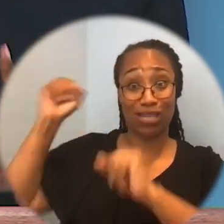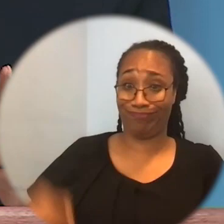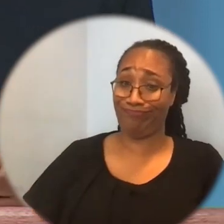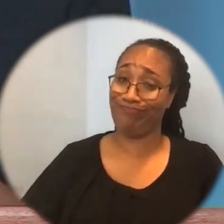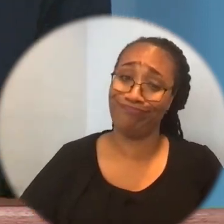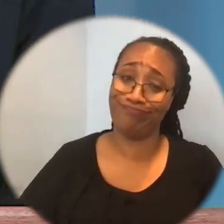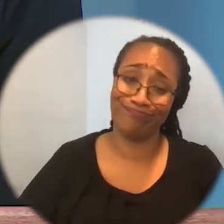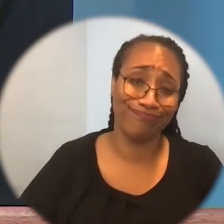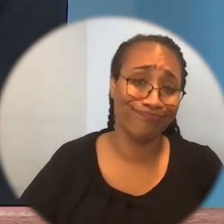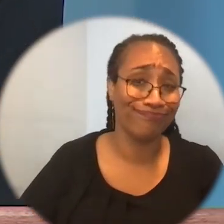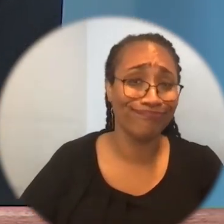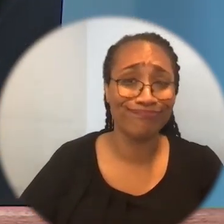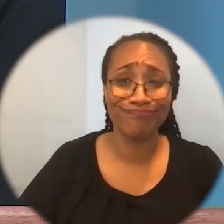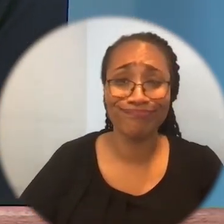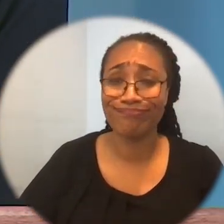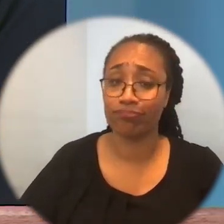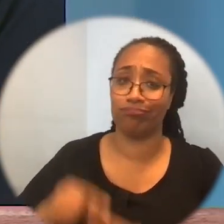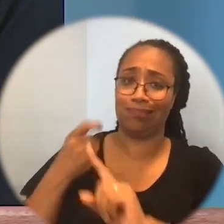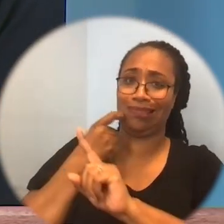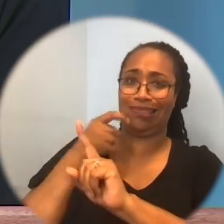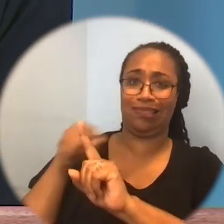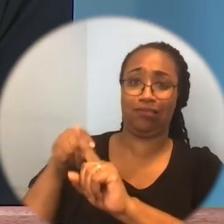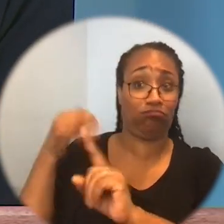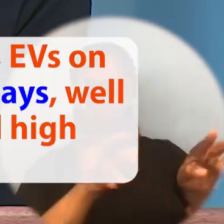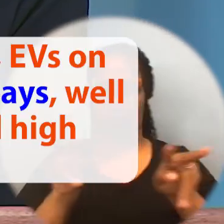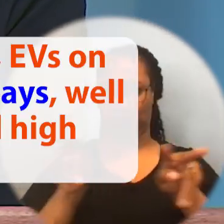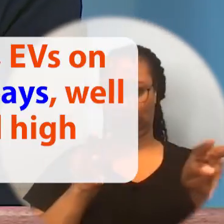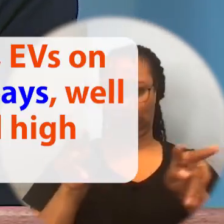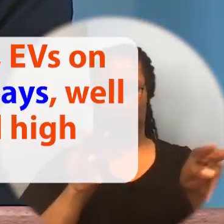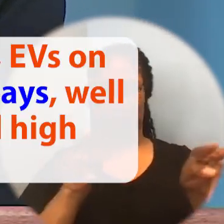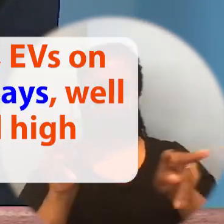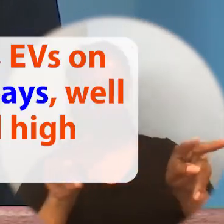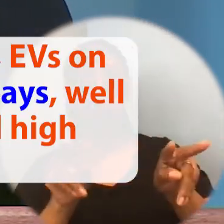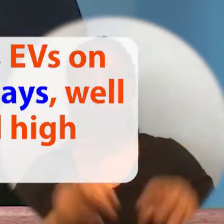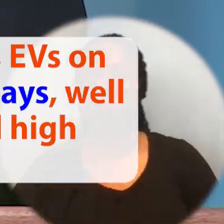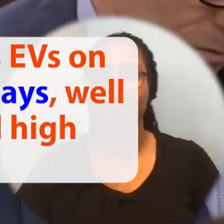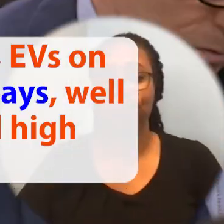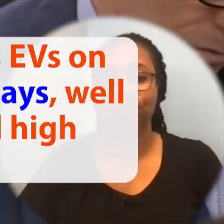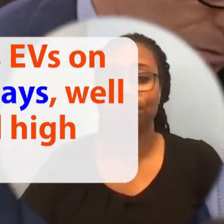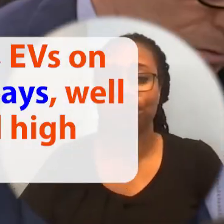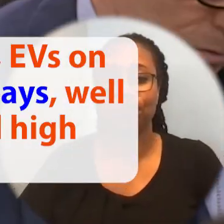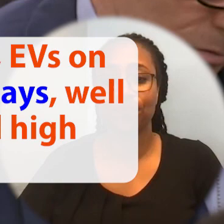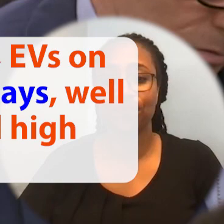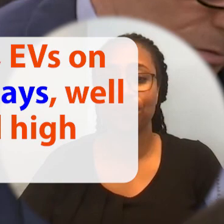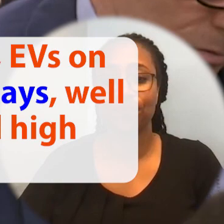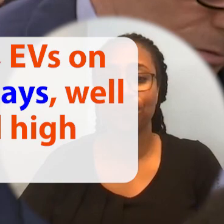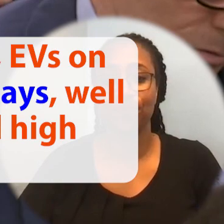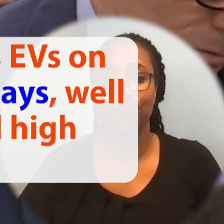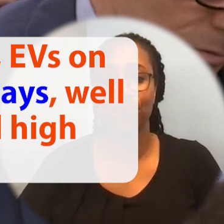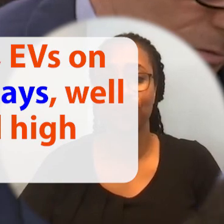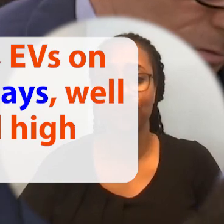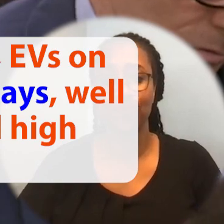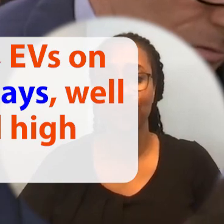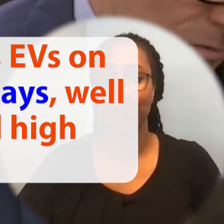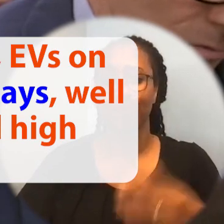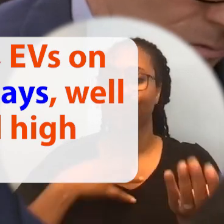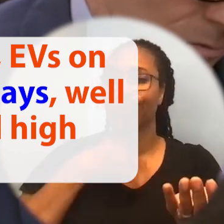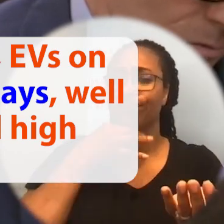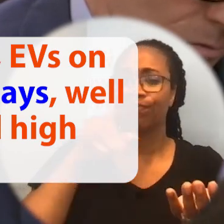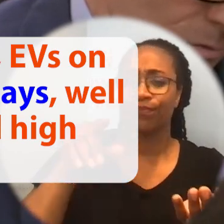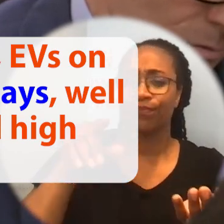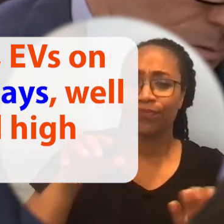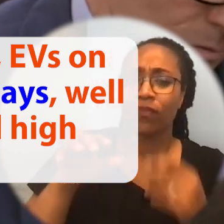president has been able to do in their first 4 years of the administration. Let me ask you about EVs. Ford just cut the price of